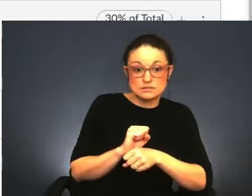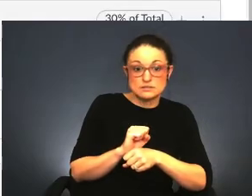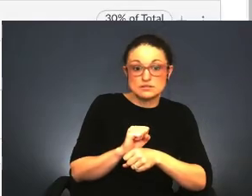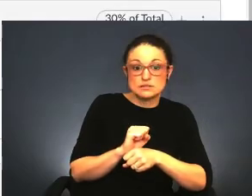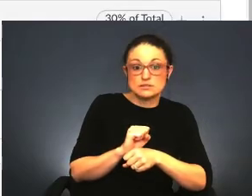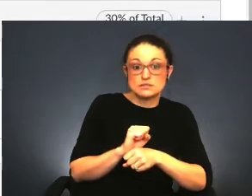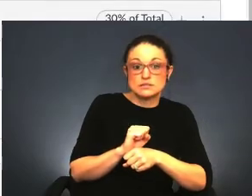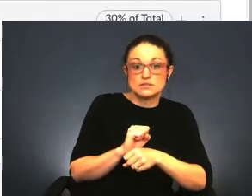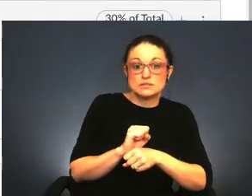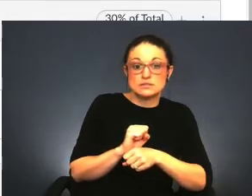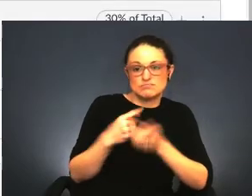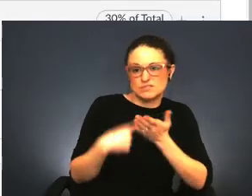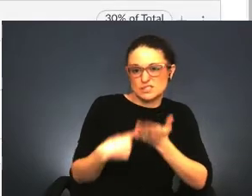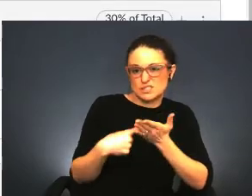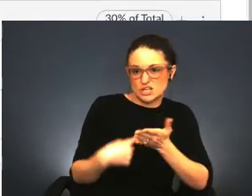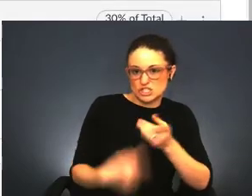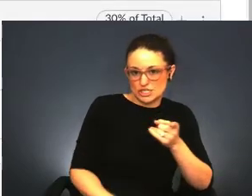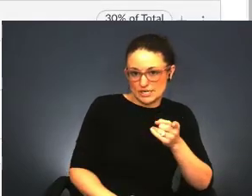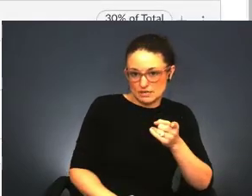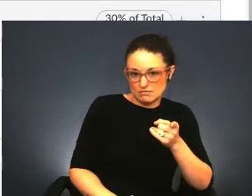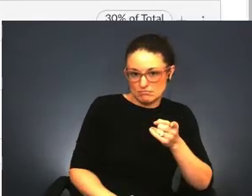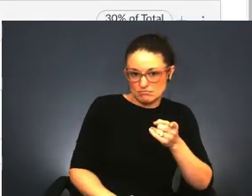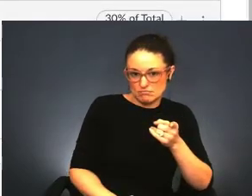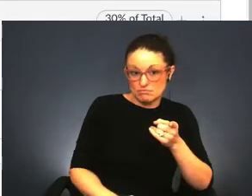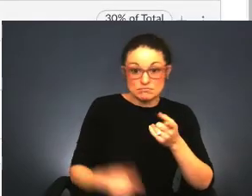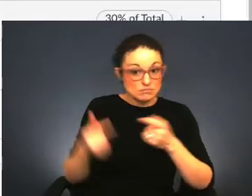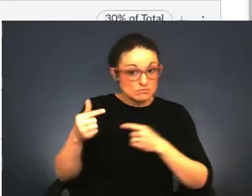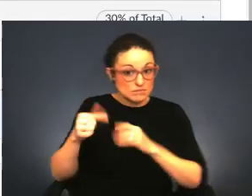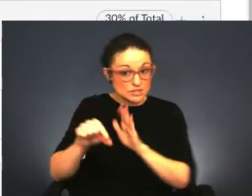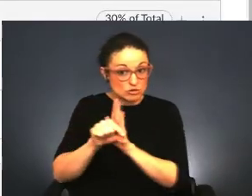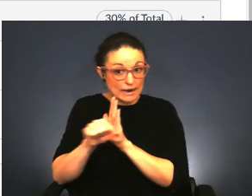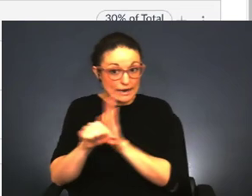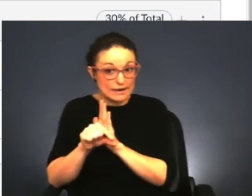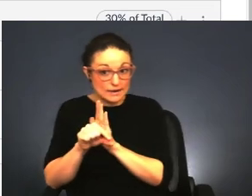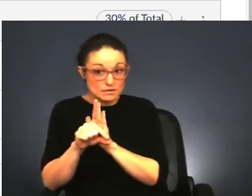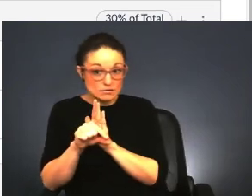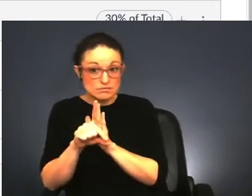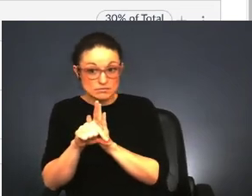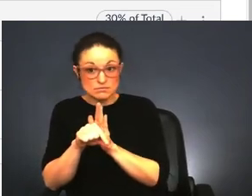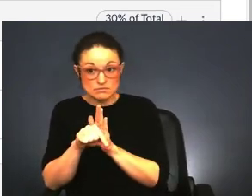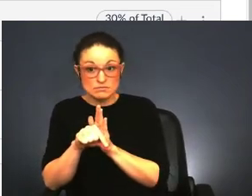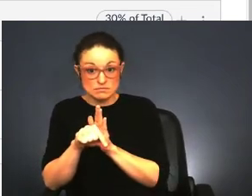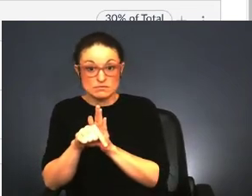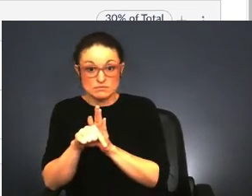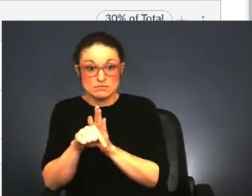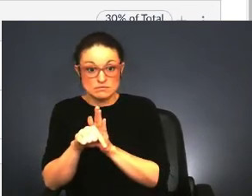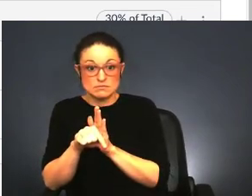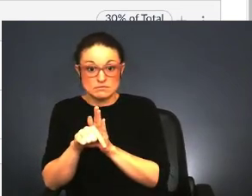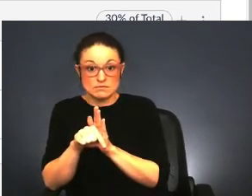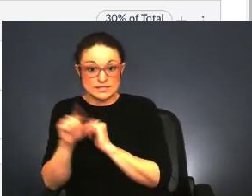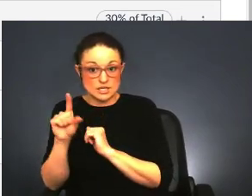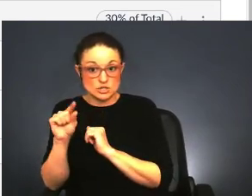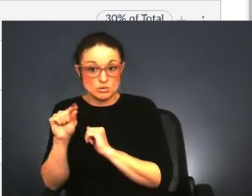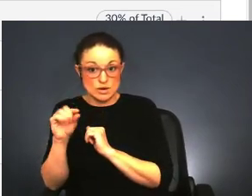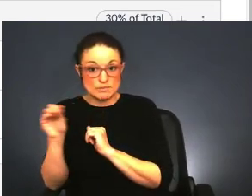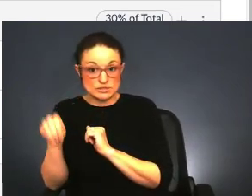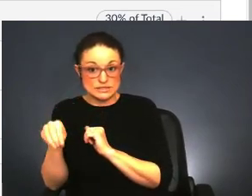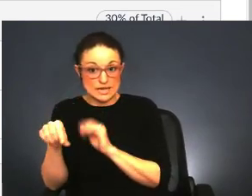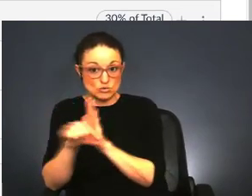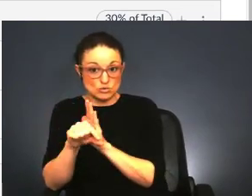And there's my discussion. Now that it's graded, it's part of this 20%